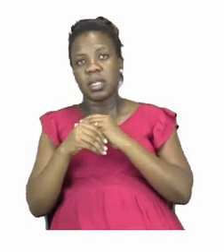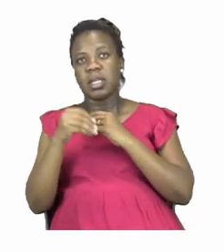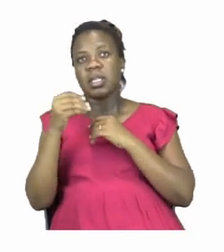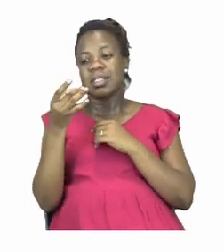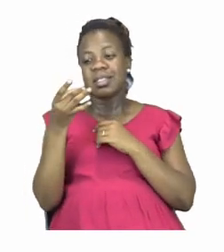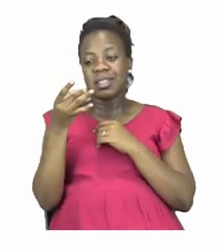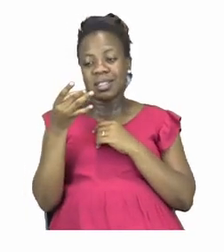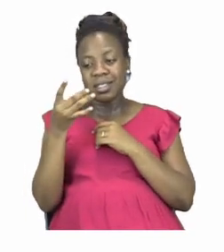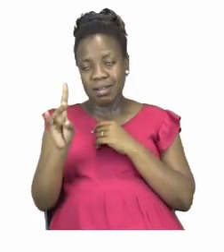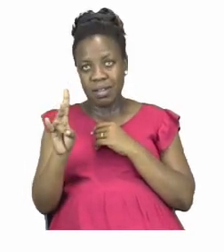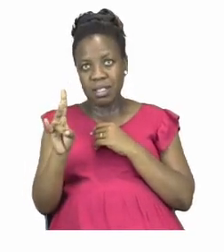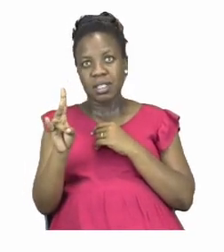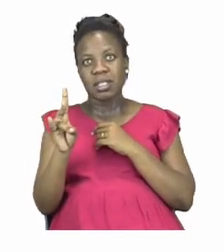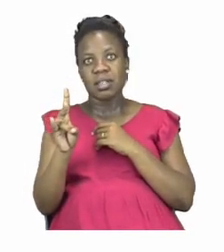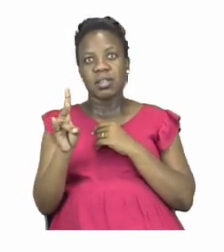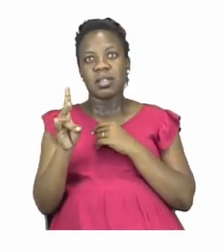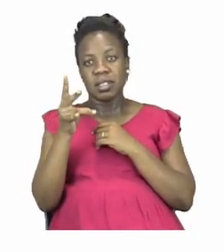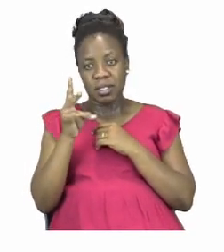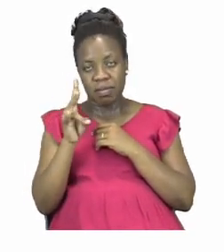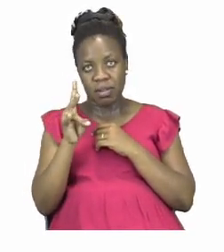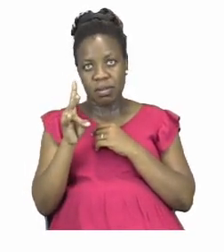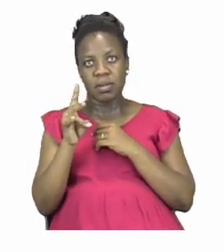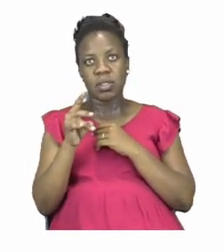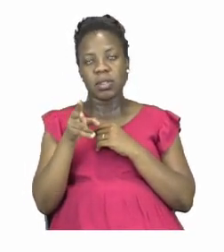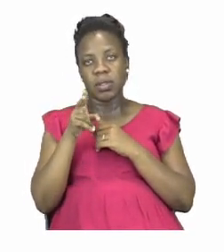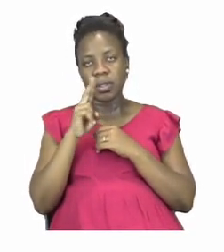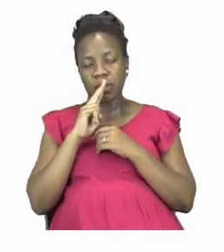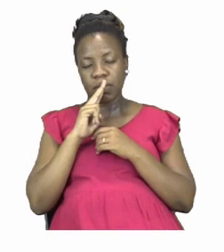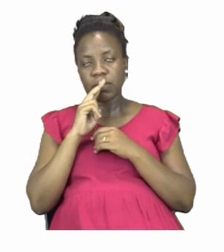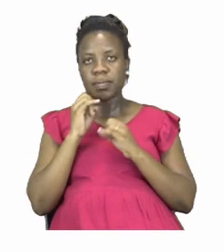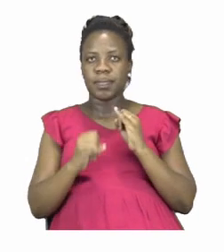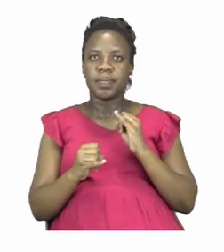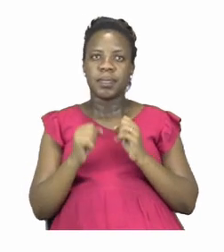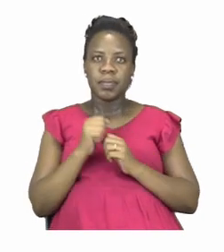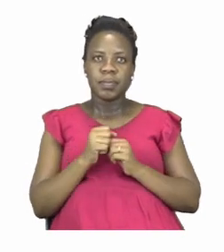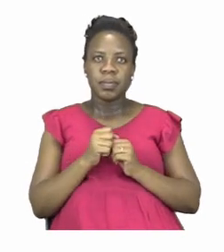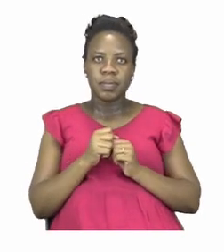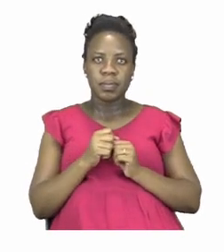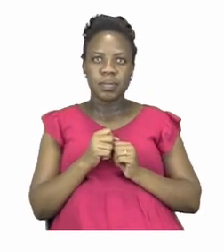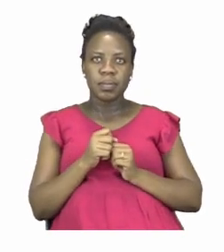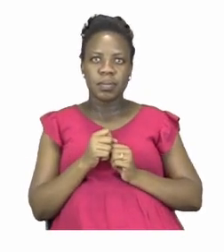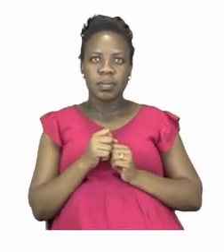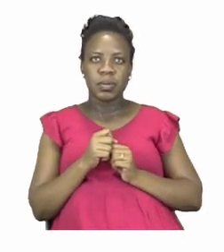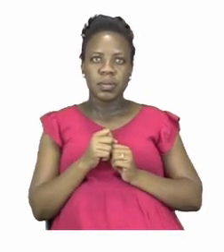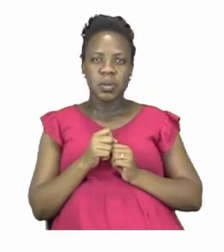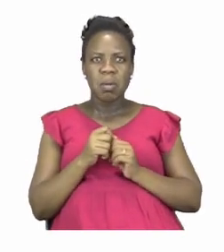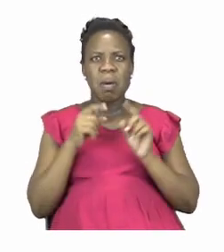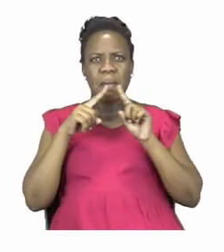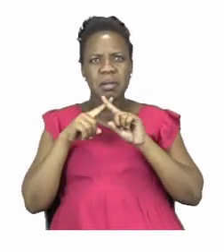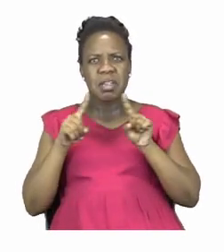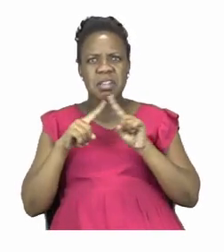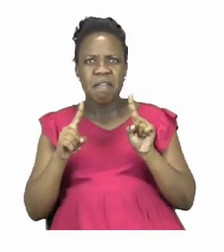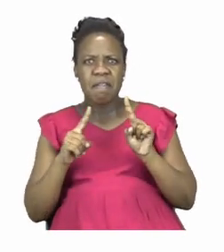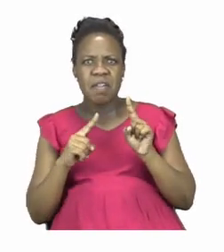says, nature conservation planted some of our endangered species. Study